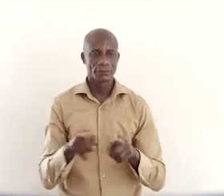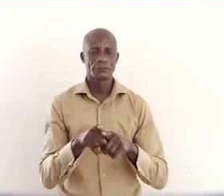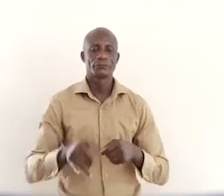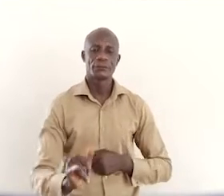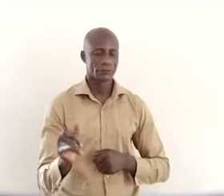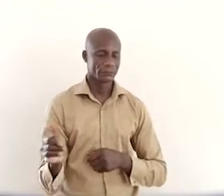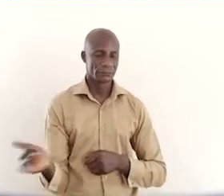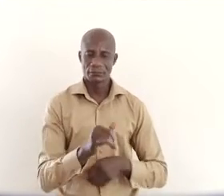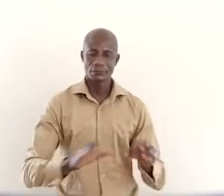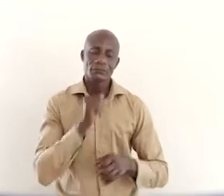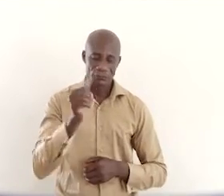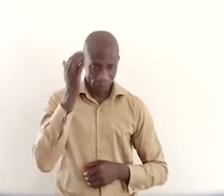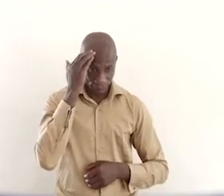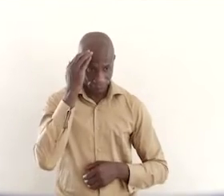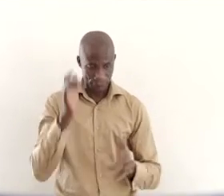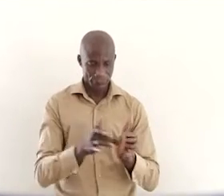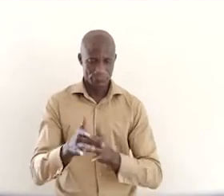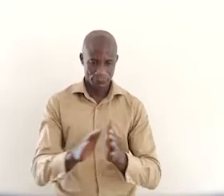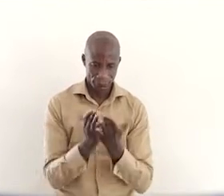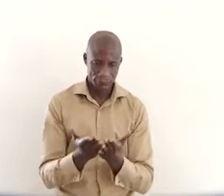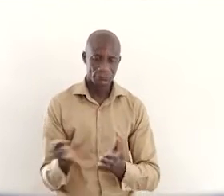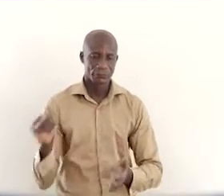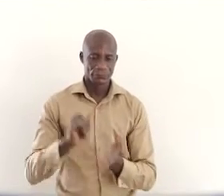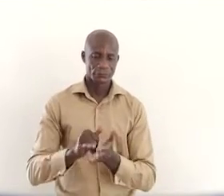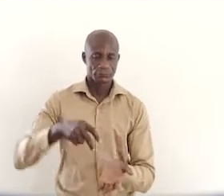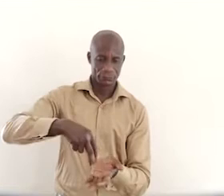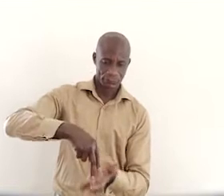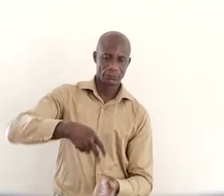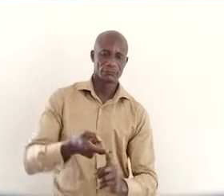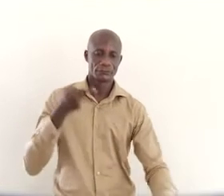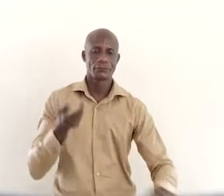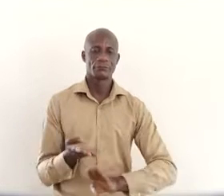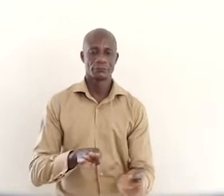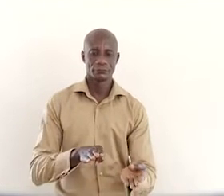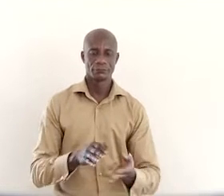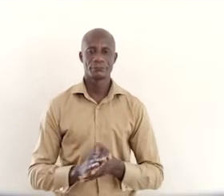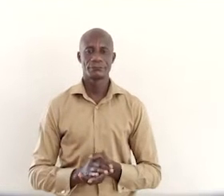as yet they did not know the scripture that he must rise from the